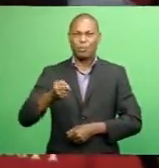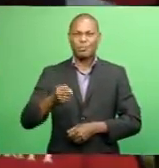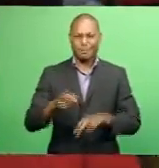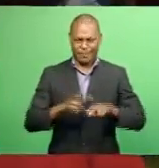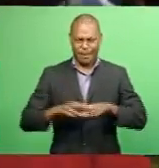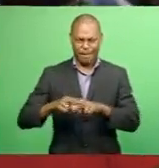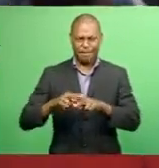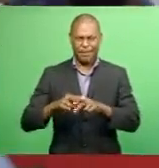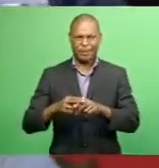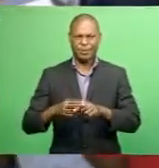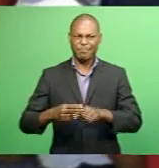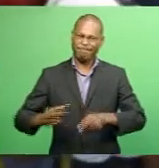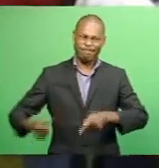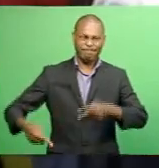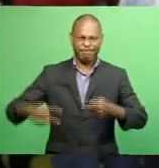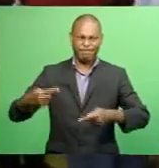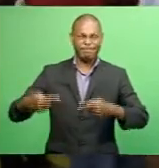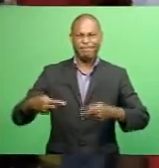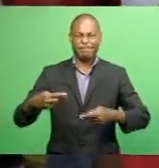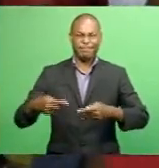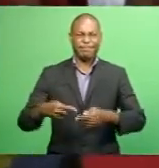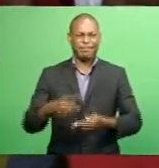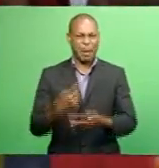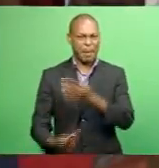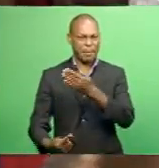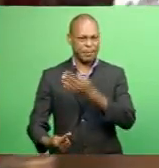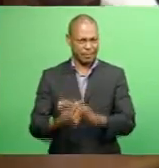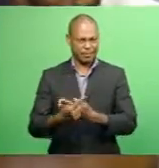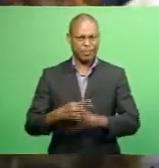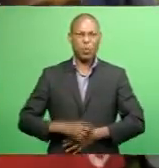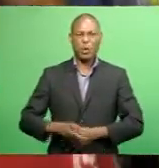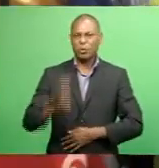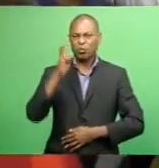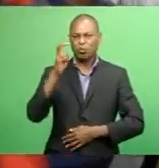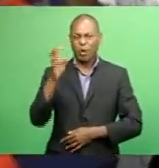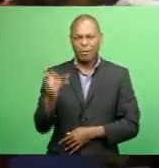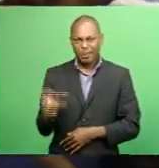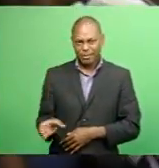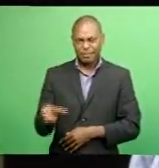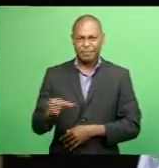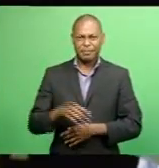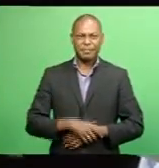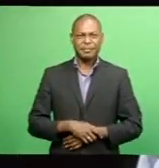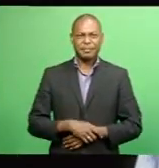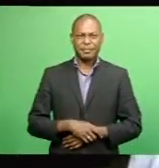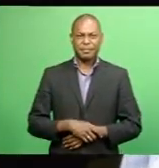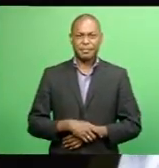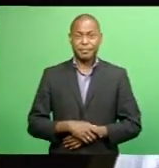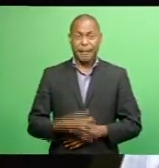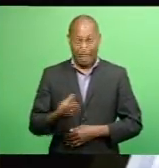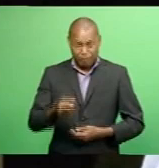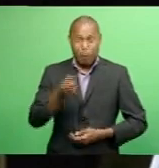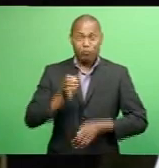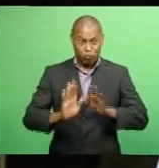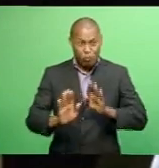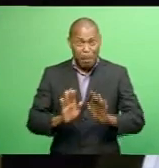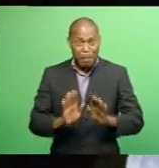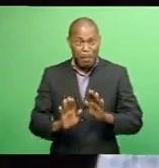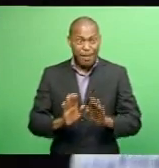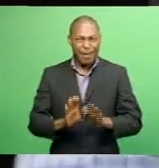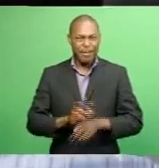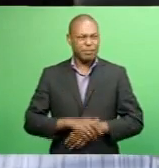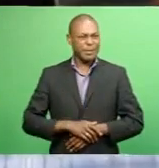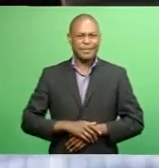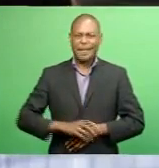James Singh after an altercation with Ronald Naidu's trainer Francis Shane. Despite the drama, the night has been hailed